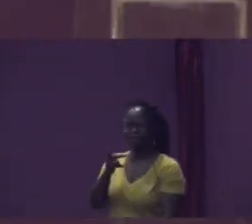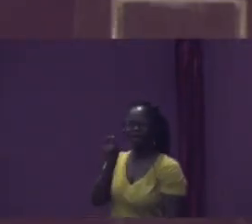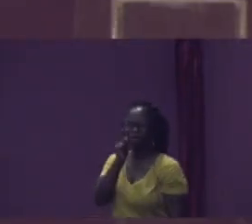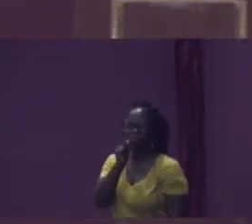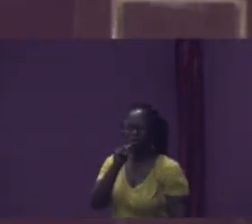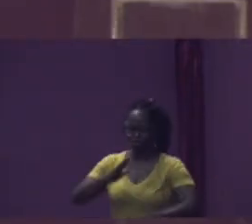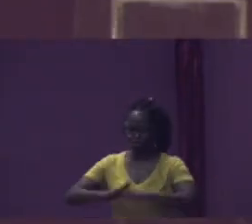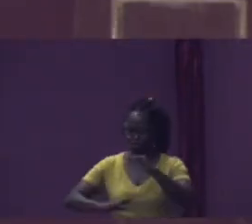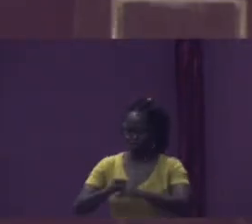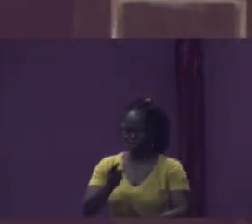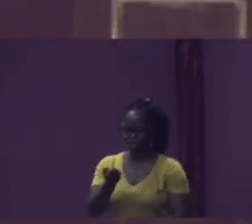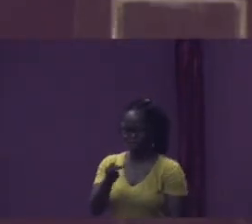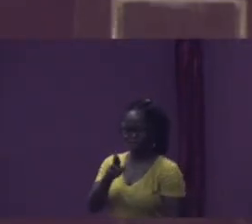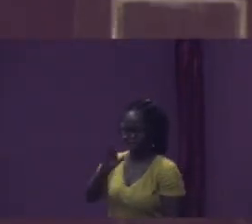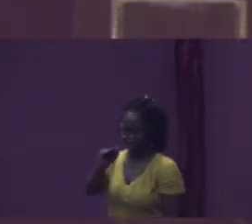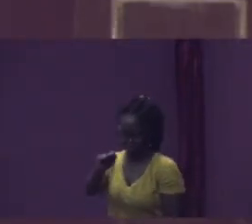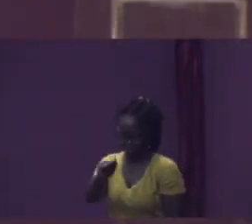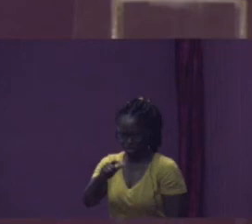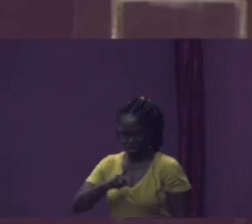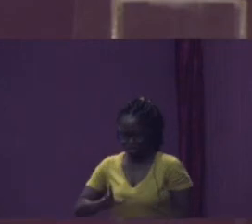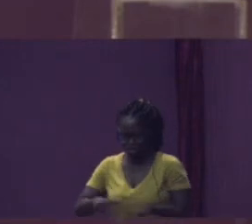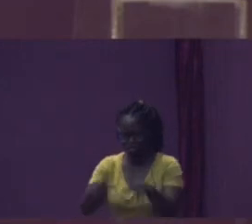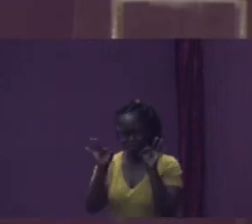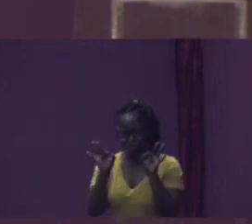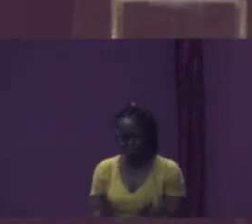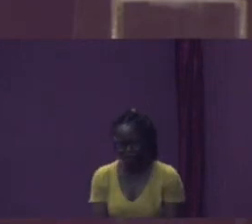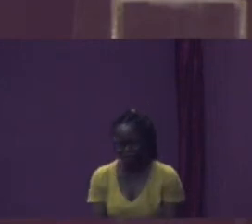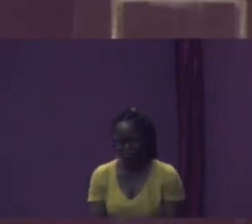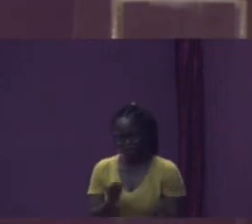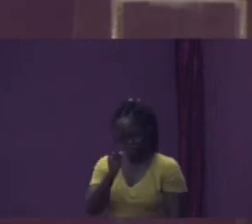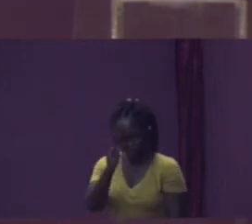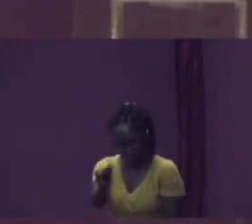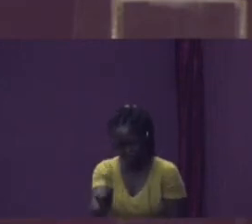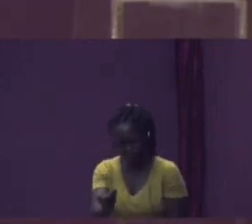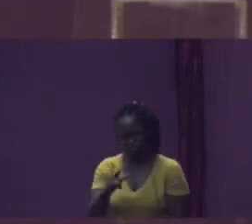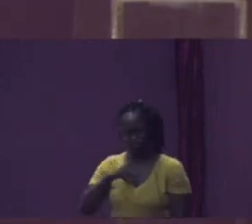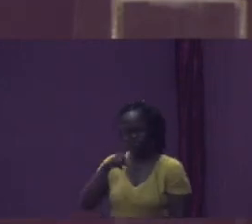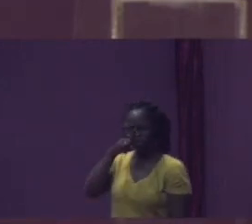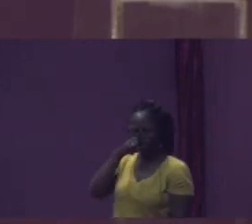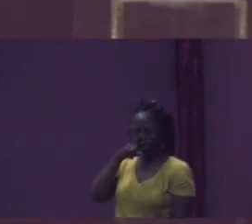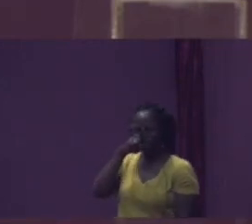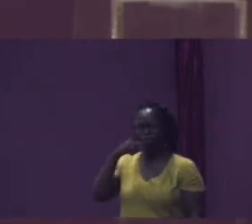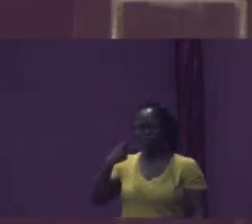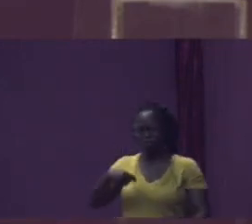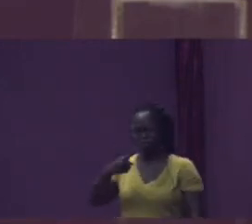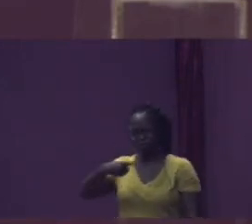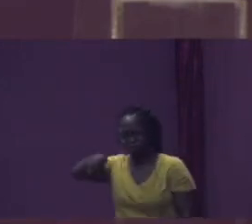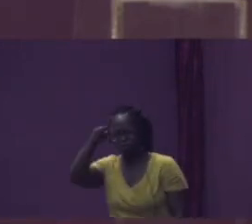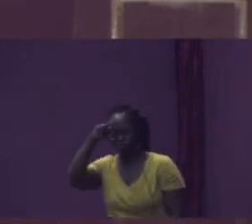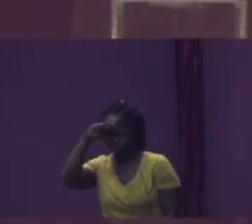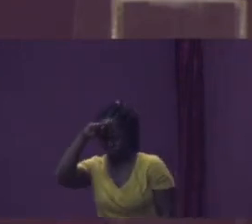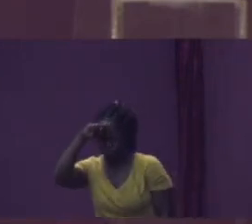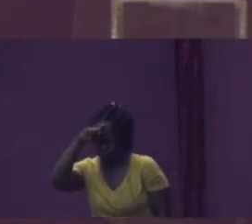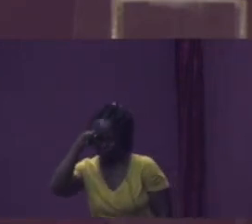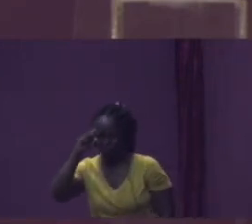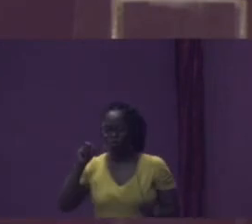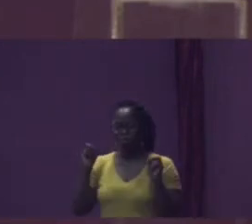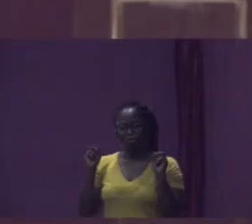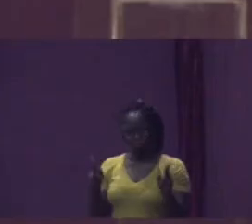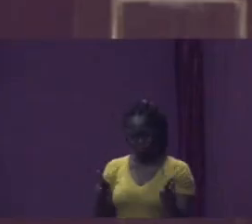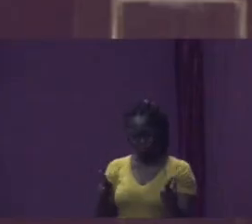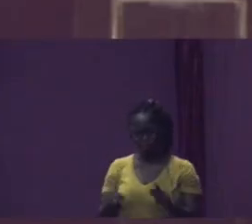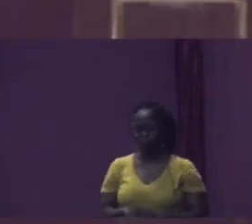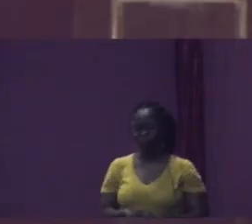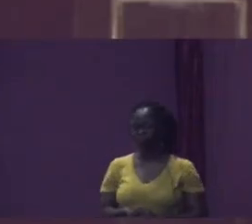risk. She's had many babies. She needs to deliver in a district hospital. And she did. She delivered in the facility with a skilled